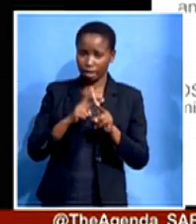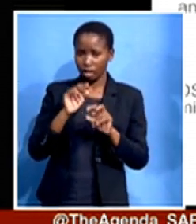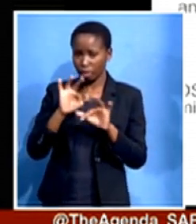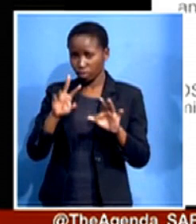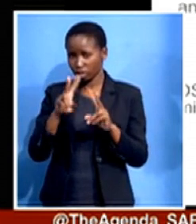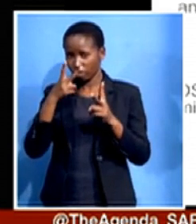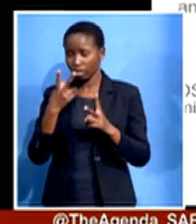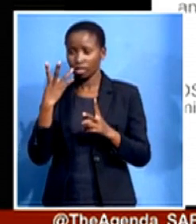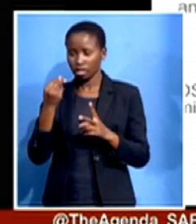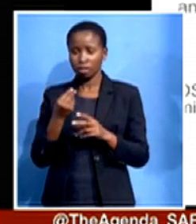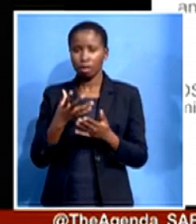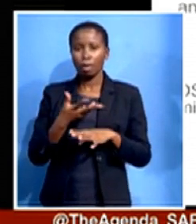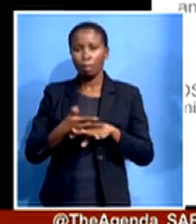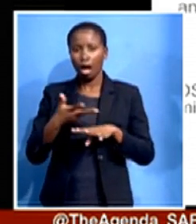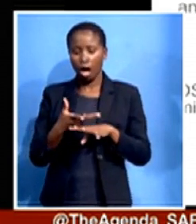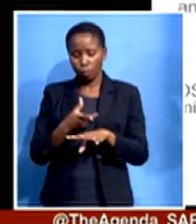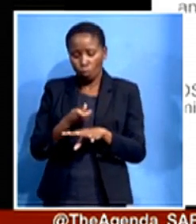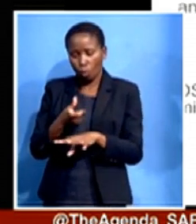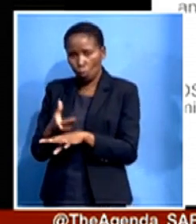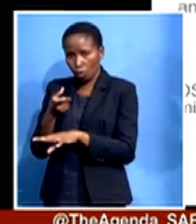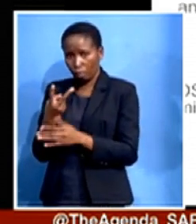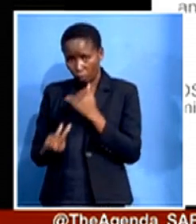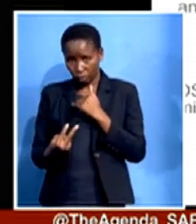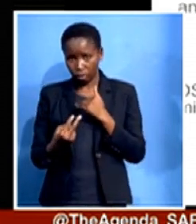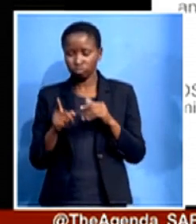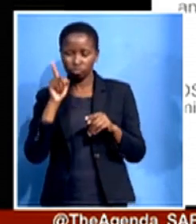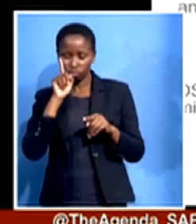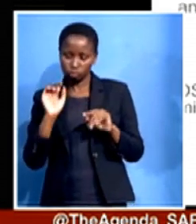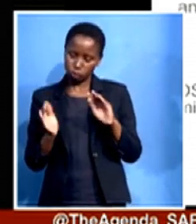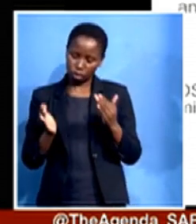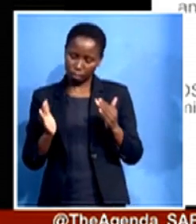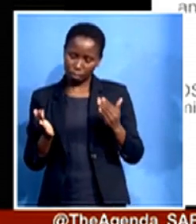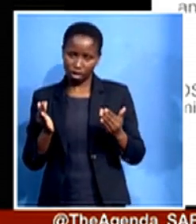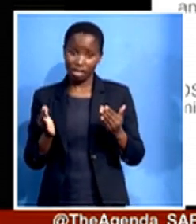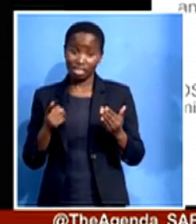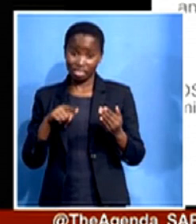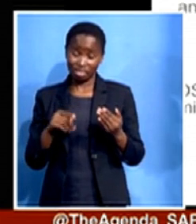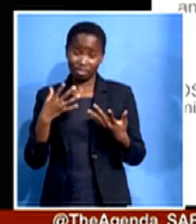the lineage that they had found for the